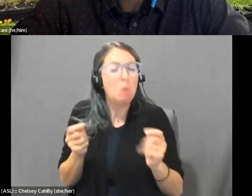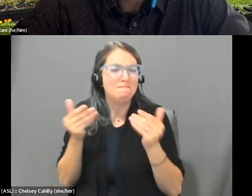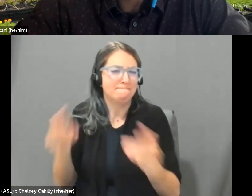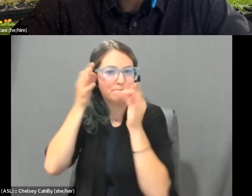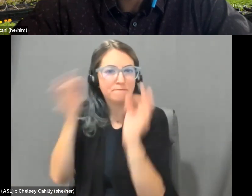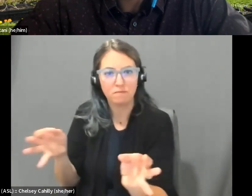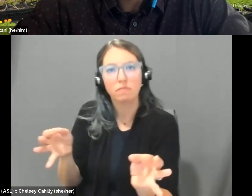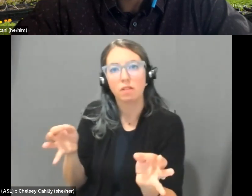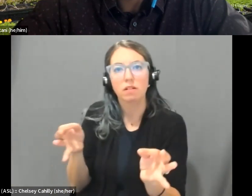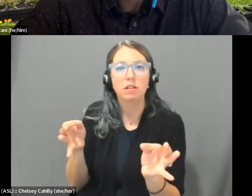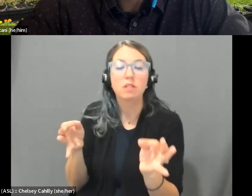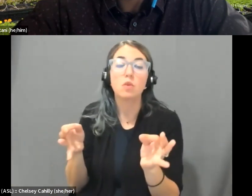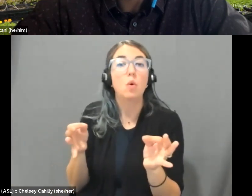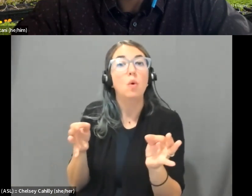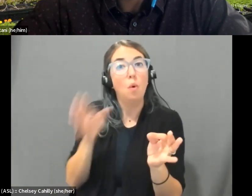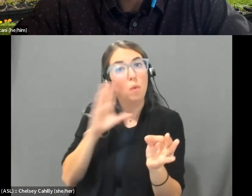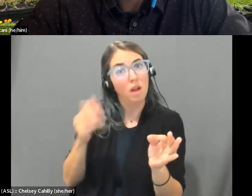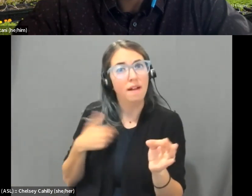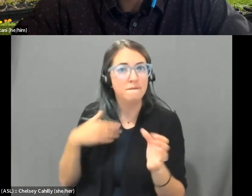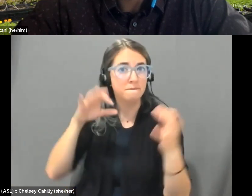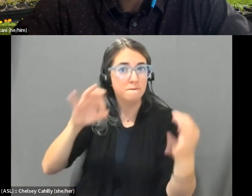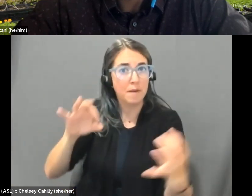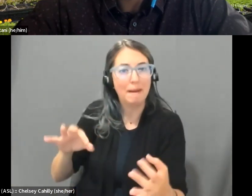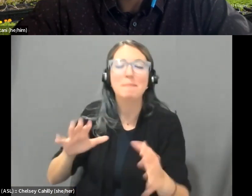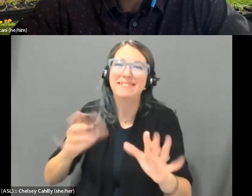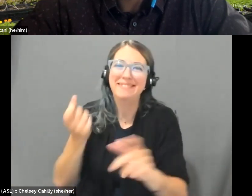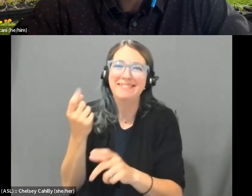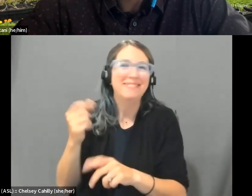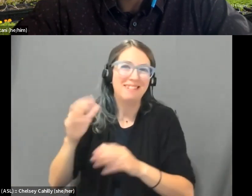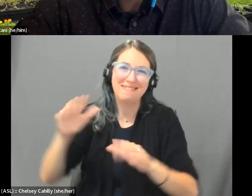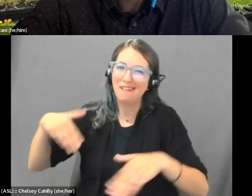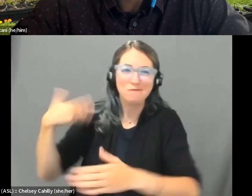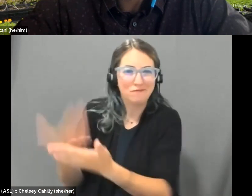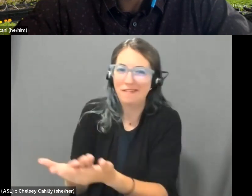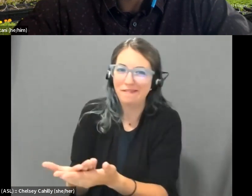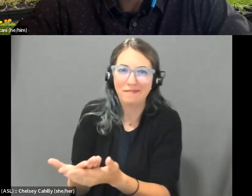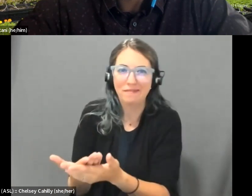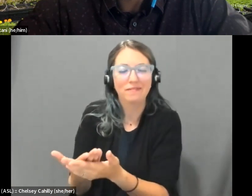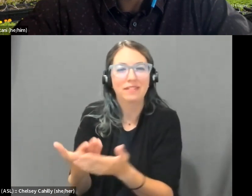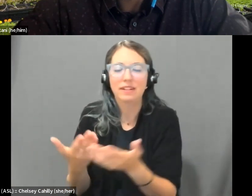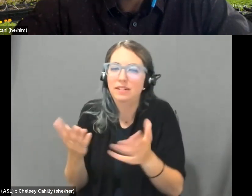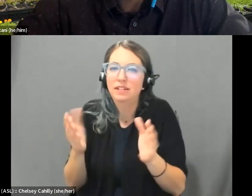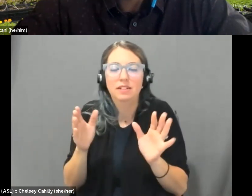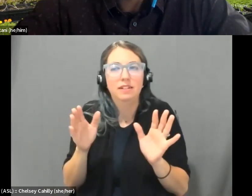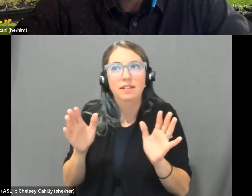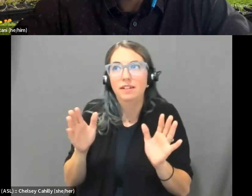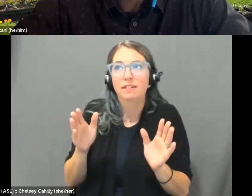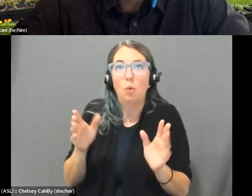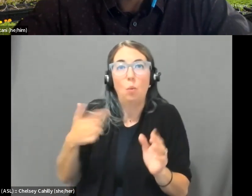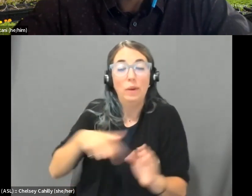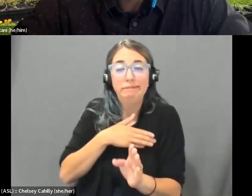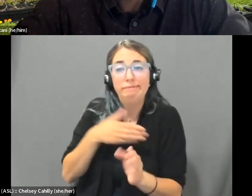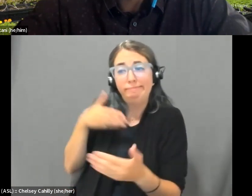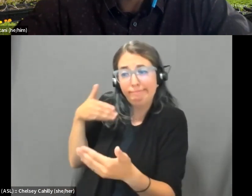feedback and decision making. We are not down that road yet, so we haven't gotten there. I would say we're not there yet.